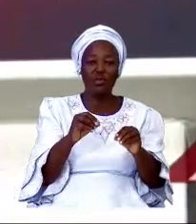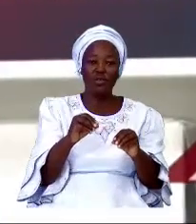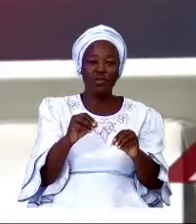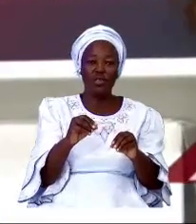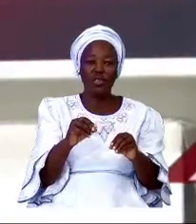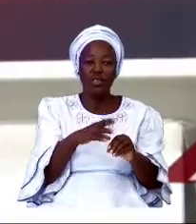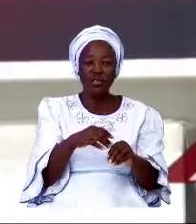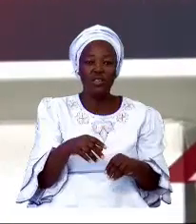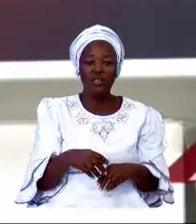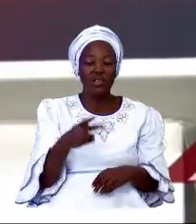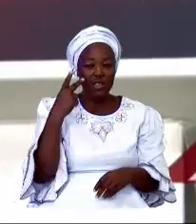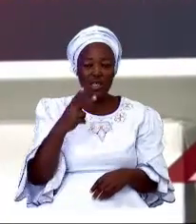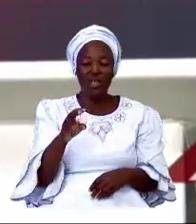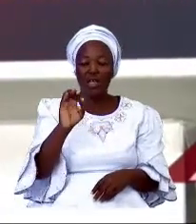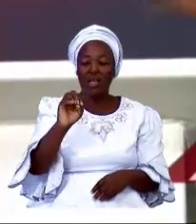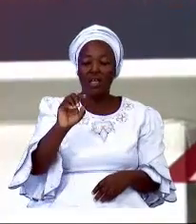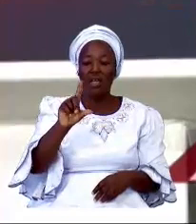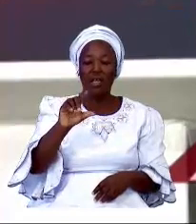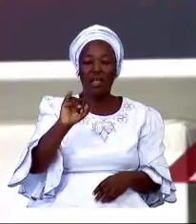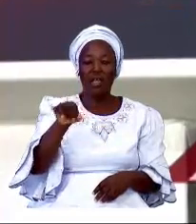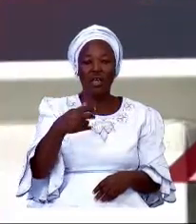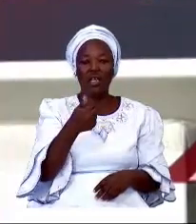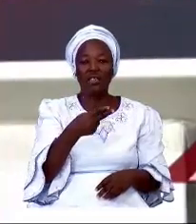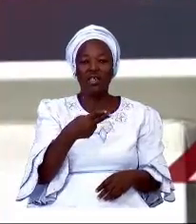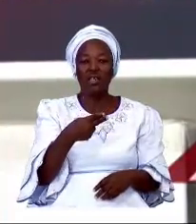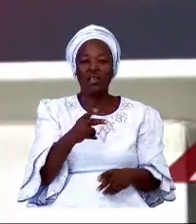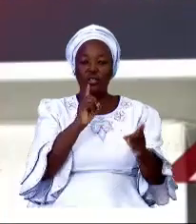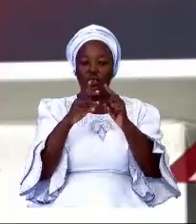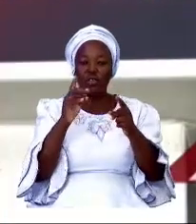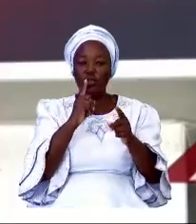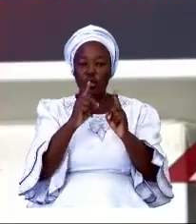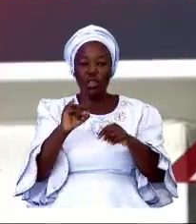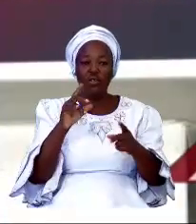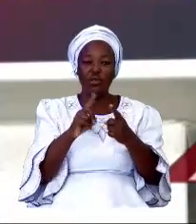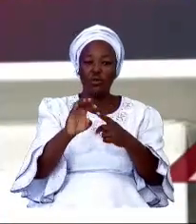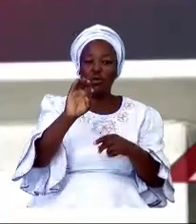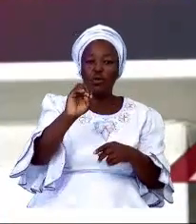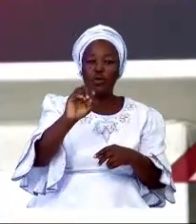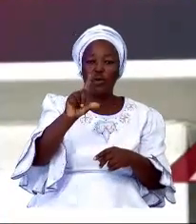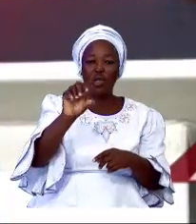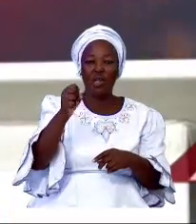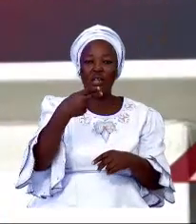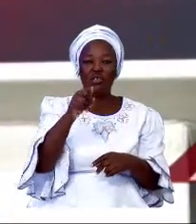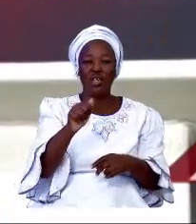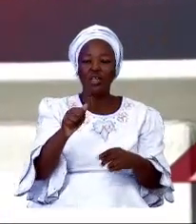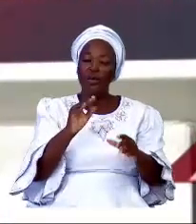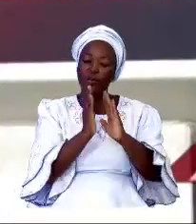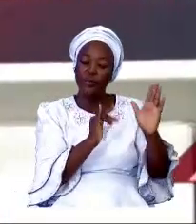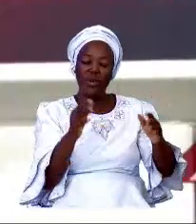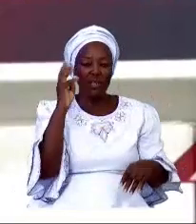and talked. Elijah, talking to Elisha, preparing